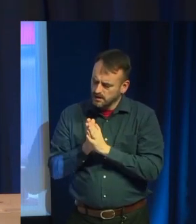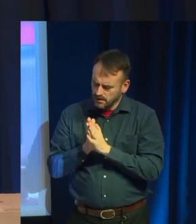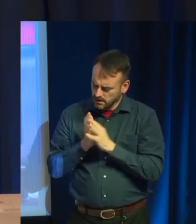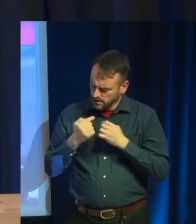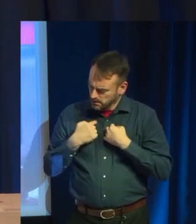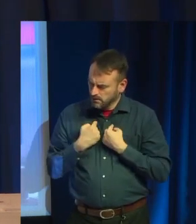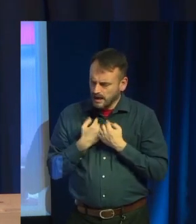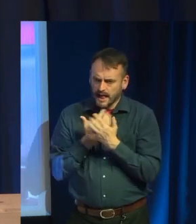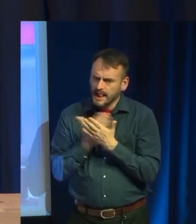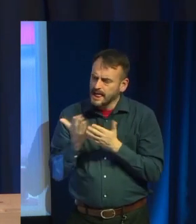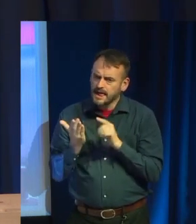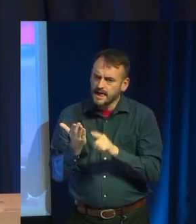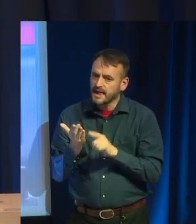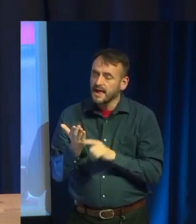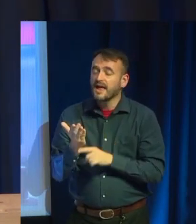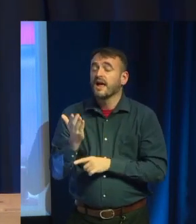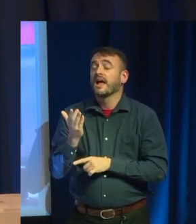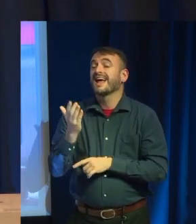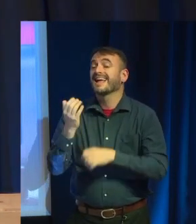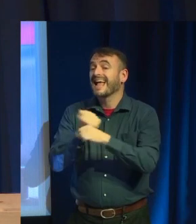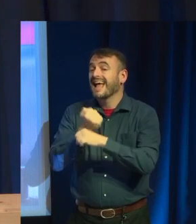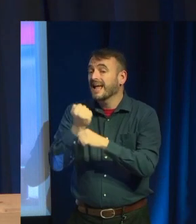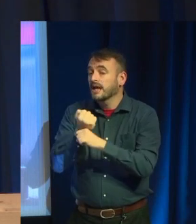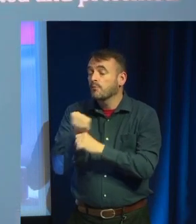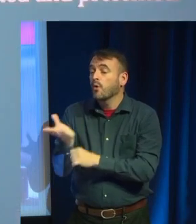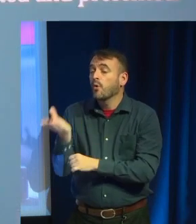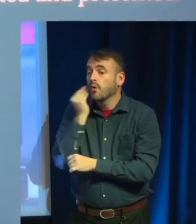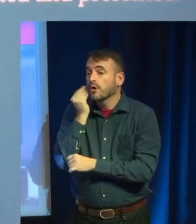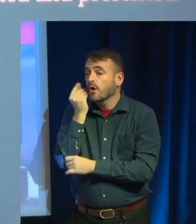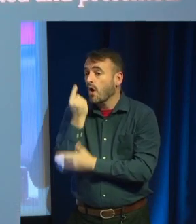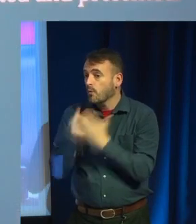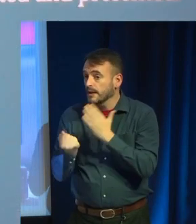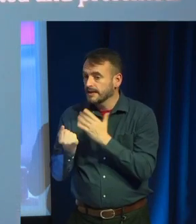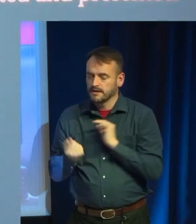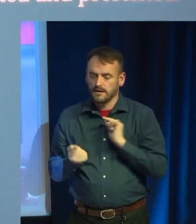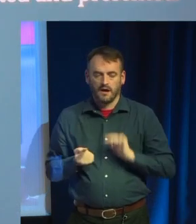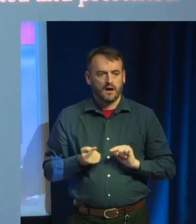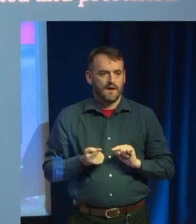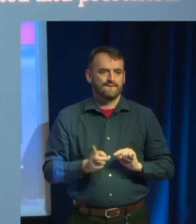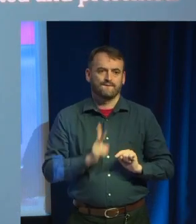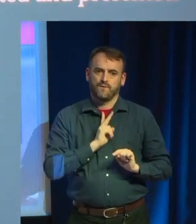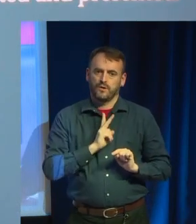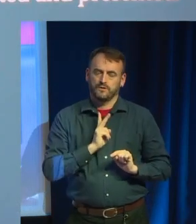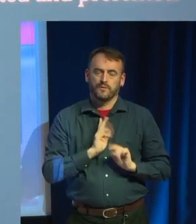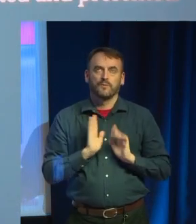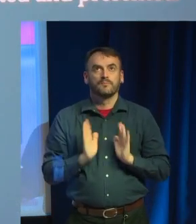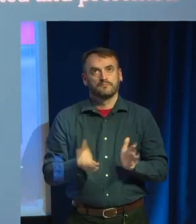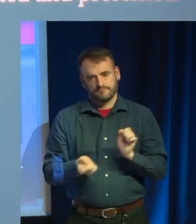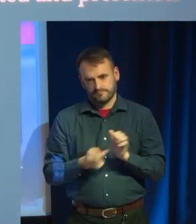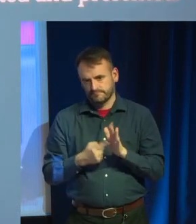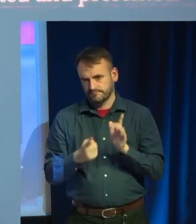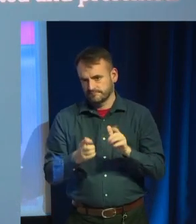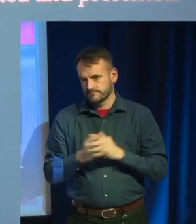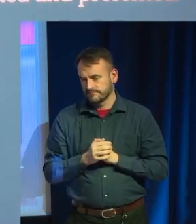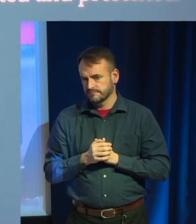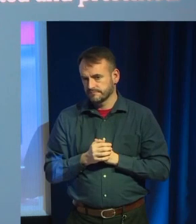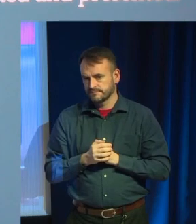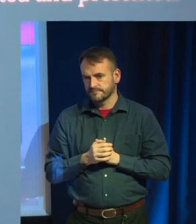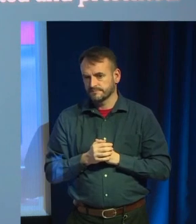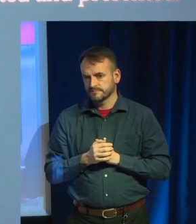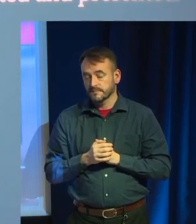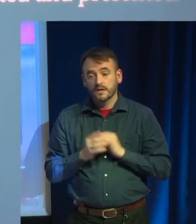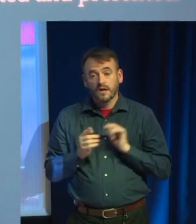audio only, it was even more important. So this is really number 1. Second one, others can't hear what you hear in your head,